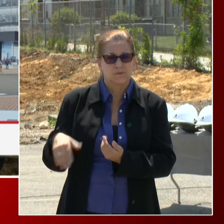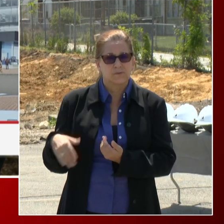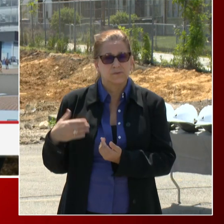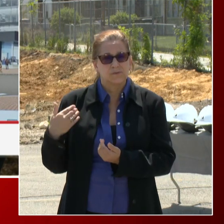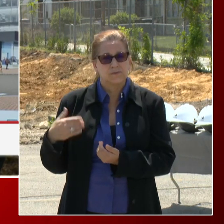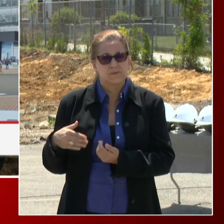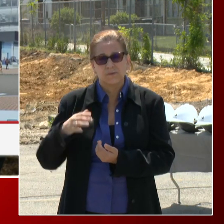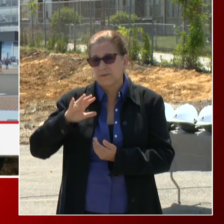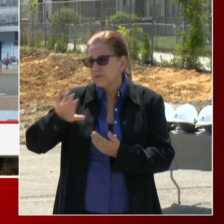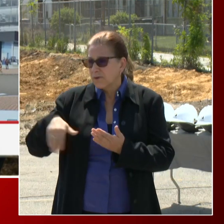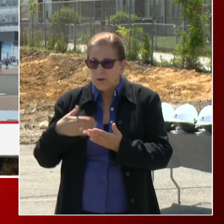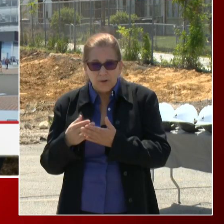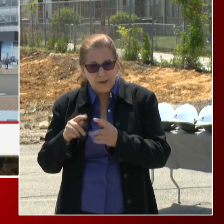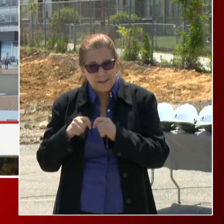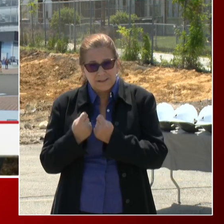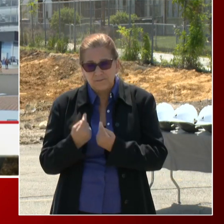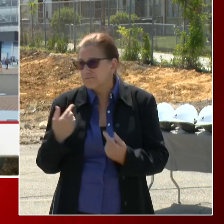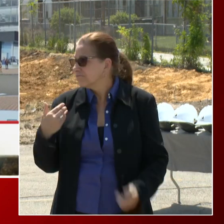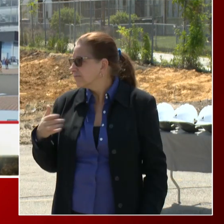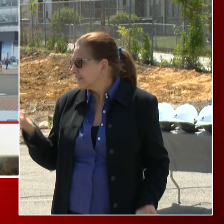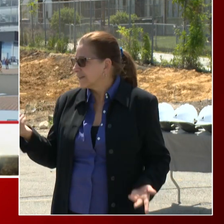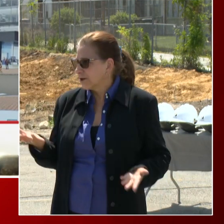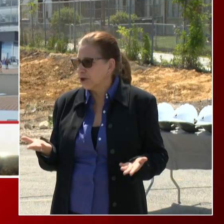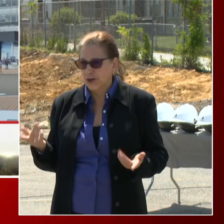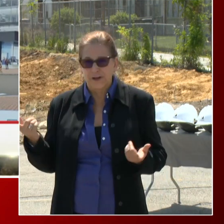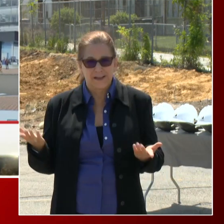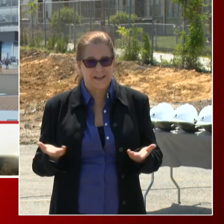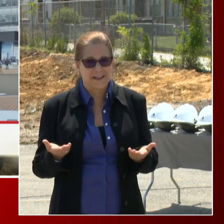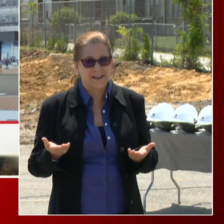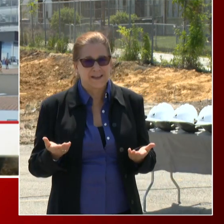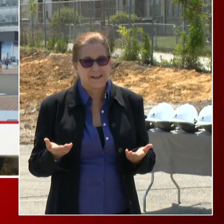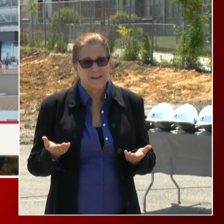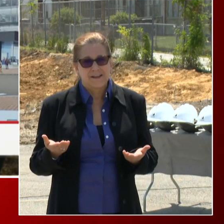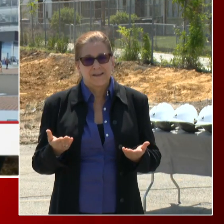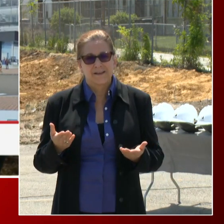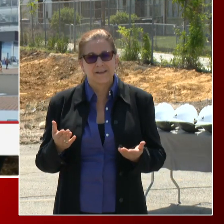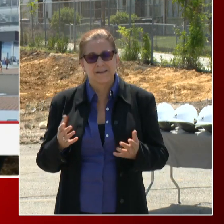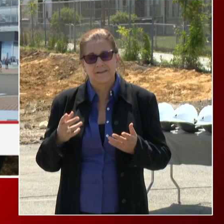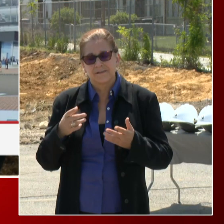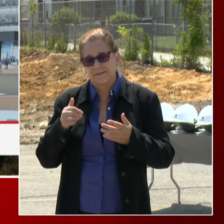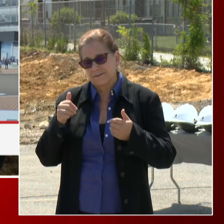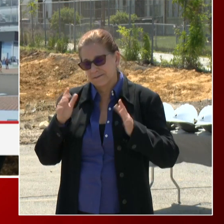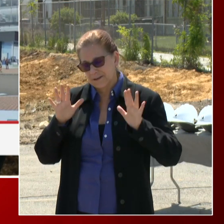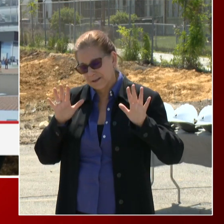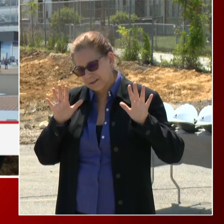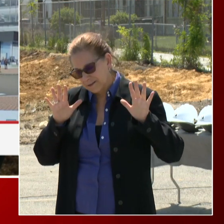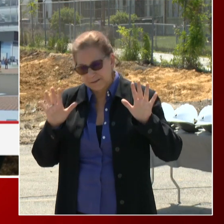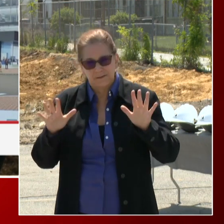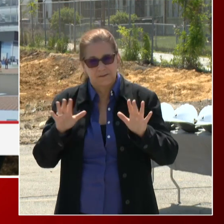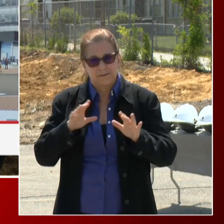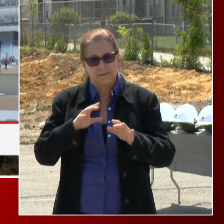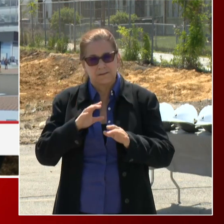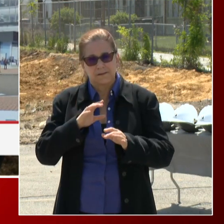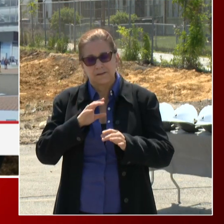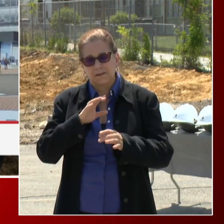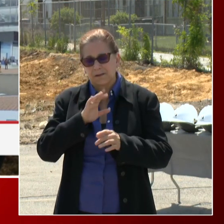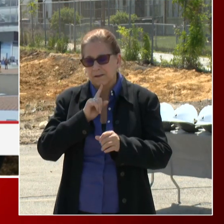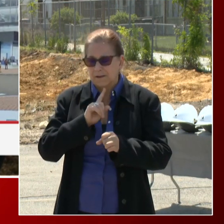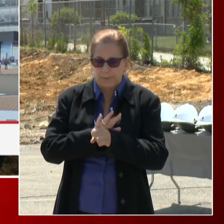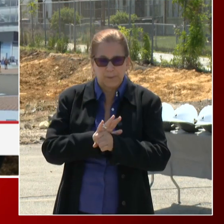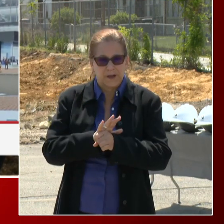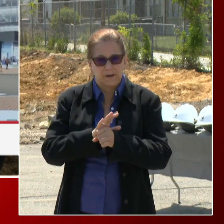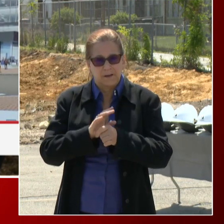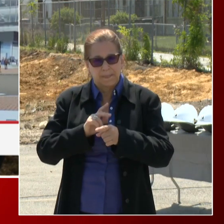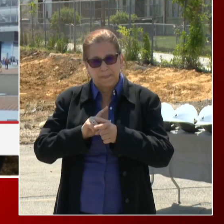that's been assembled today, personifies excellence. And that's important because for so long, our